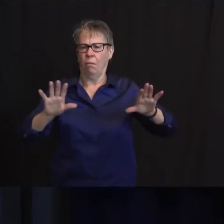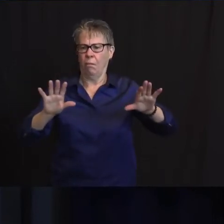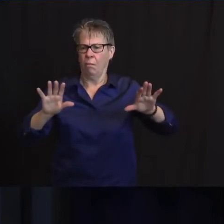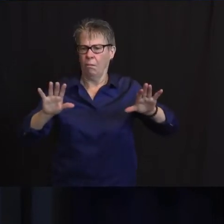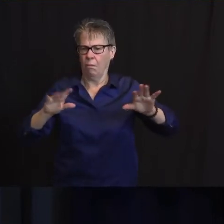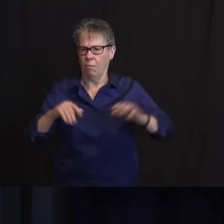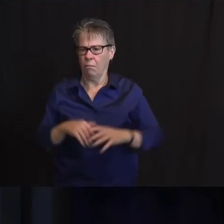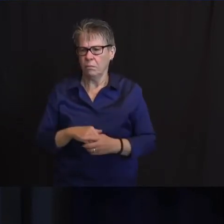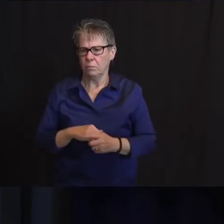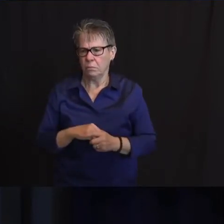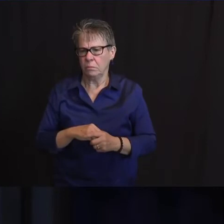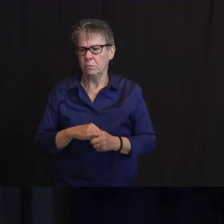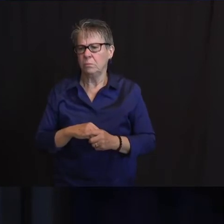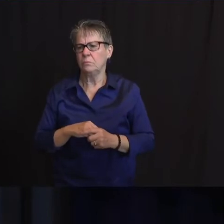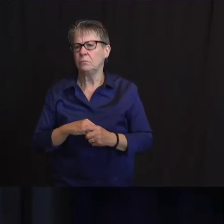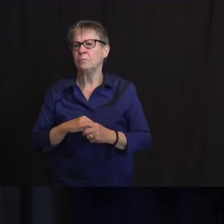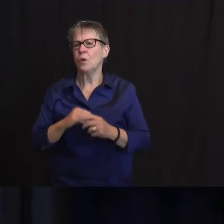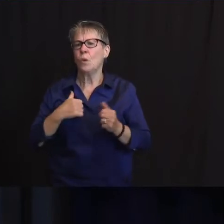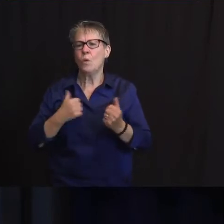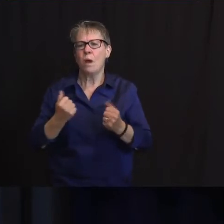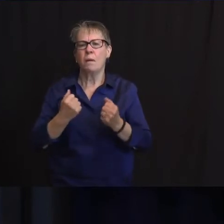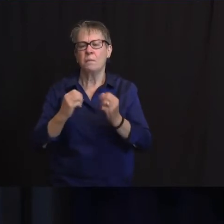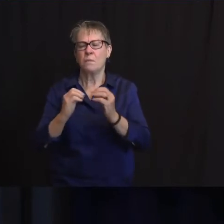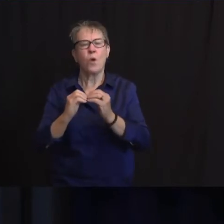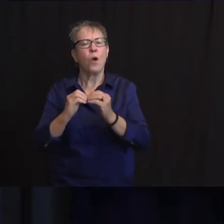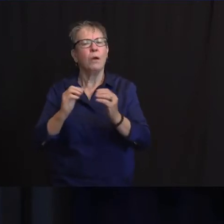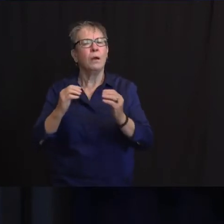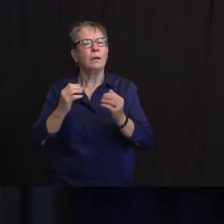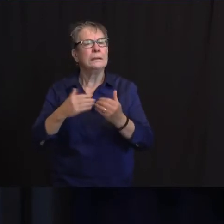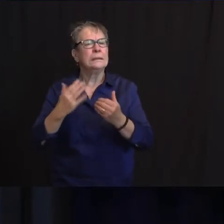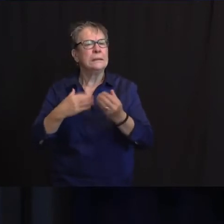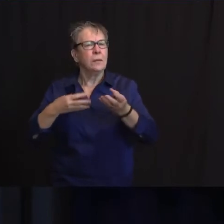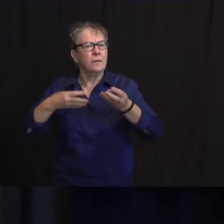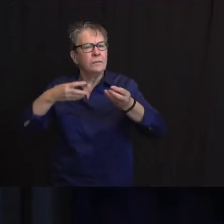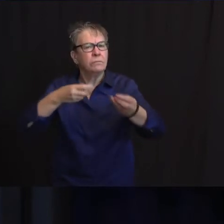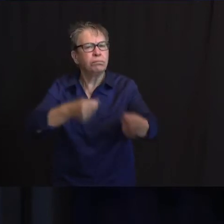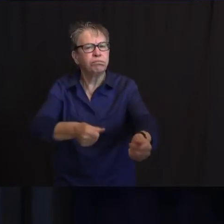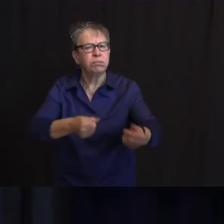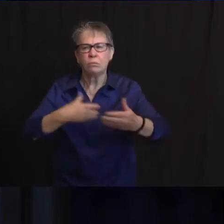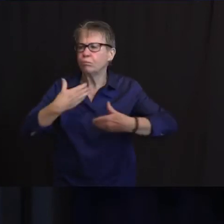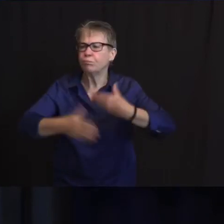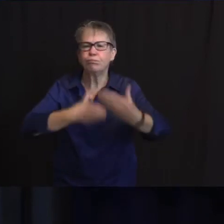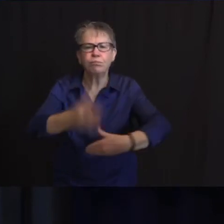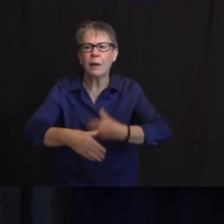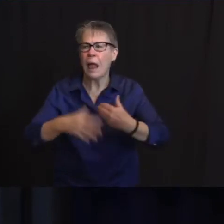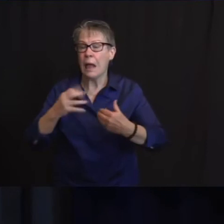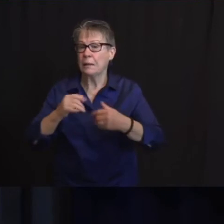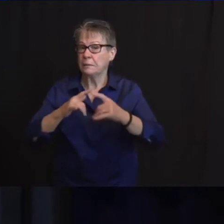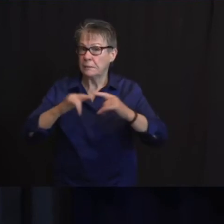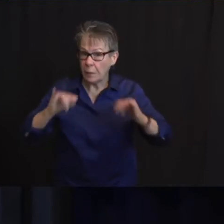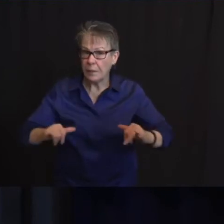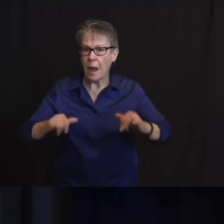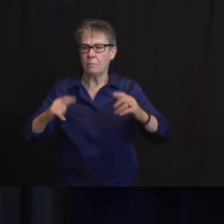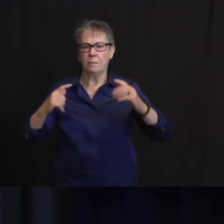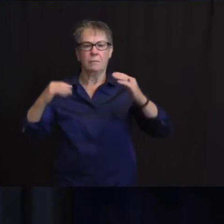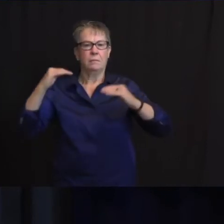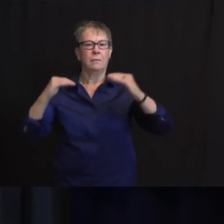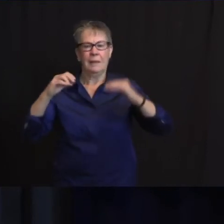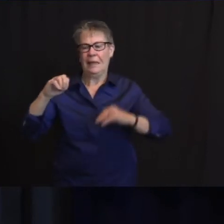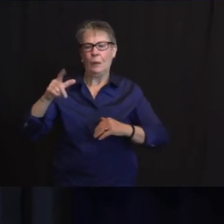equity in this time of scarcity. Individuals can continue to register through the